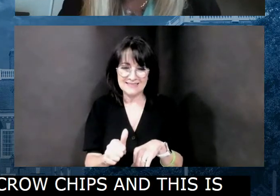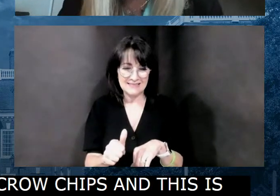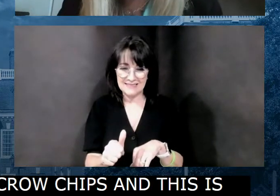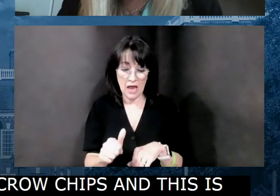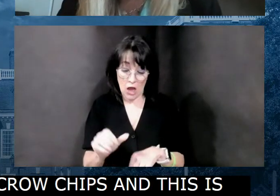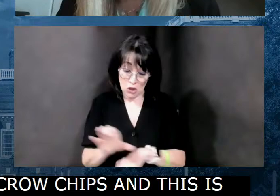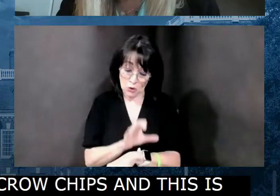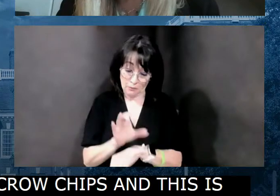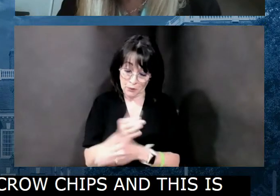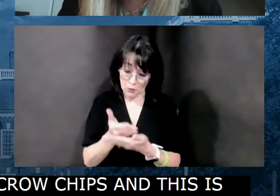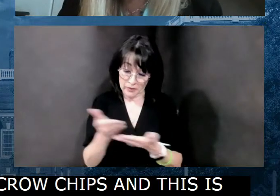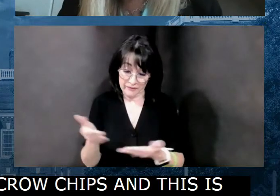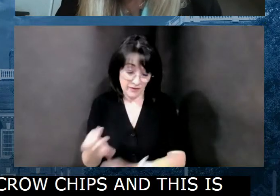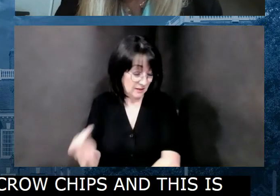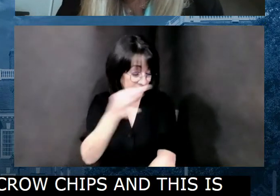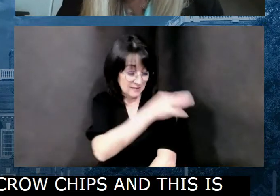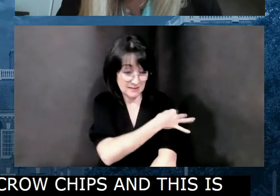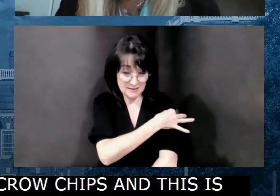you can go to